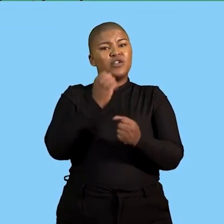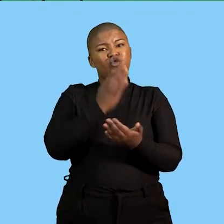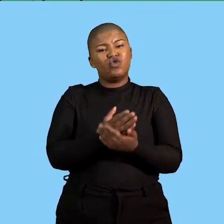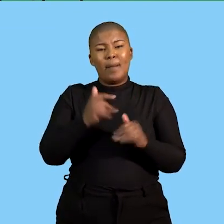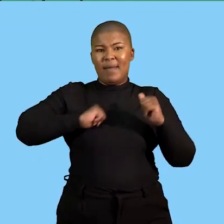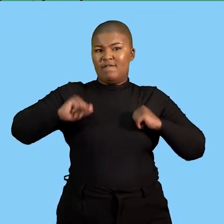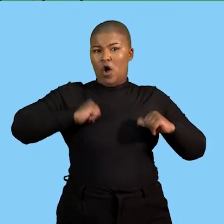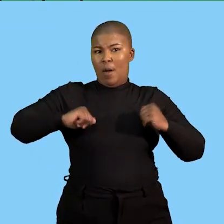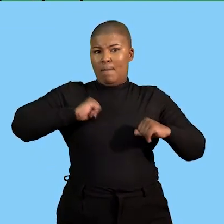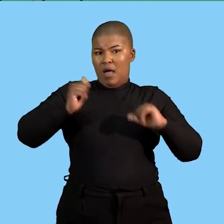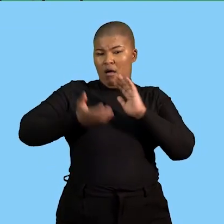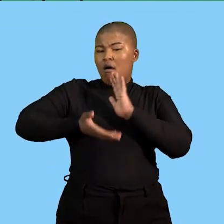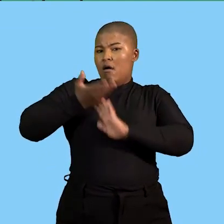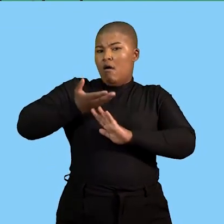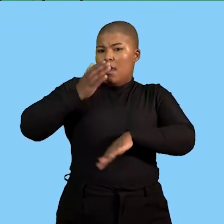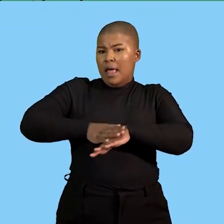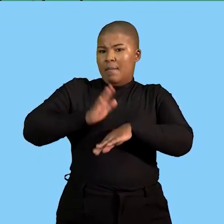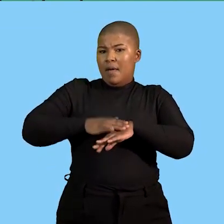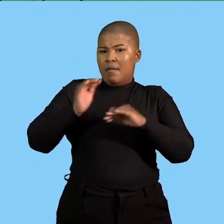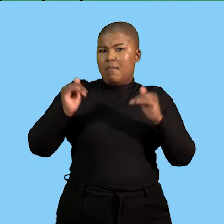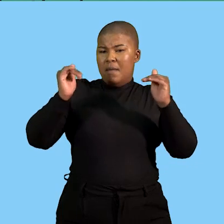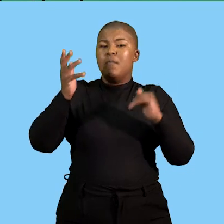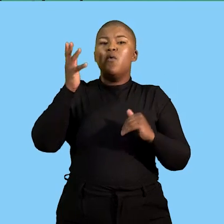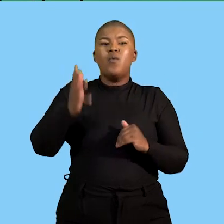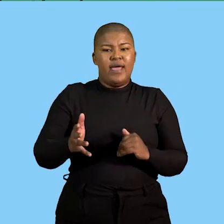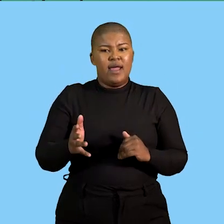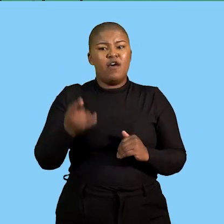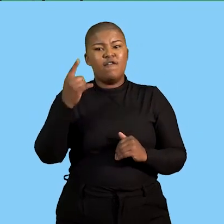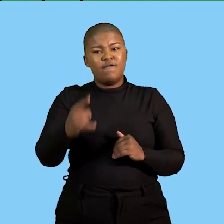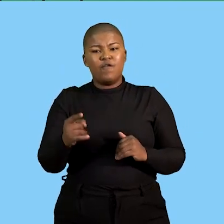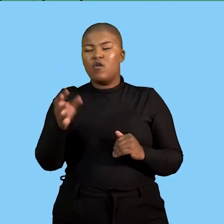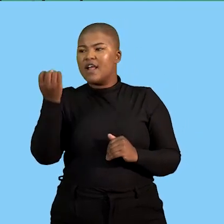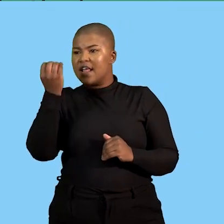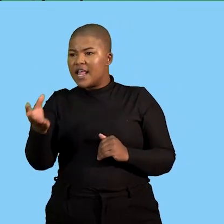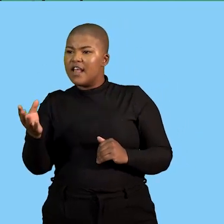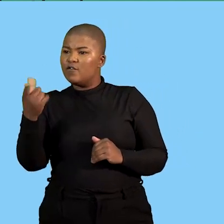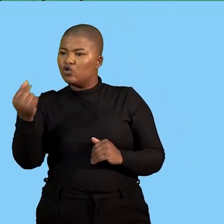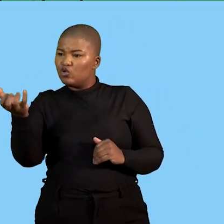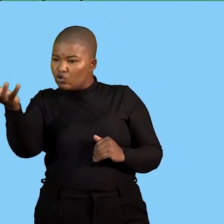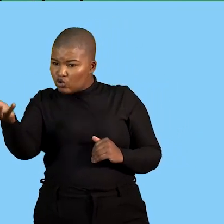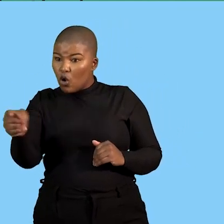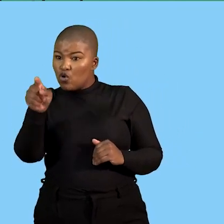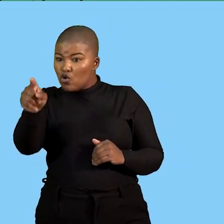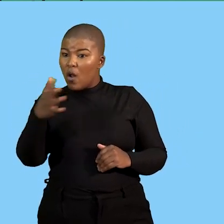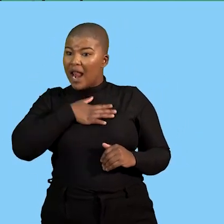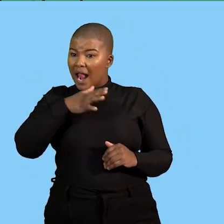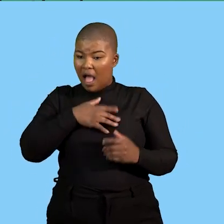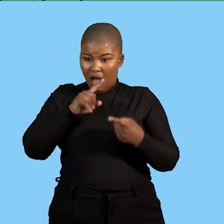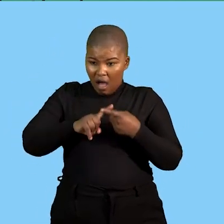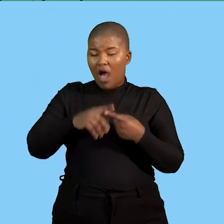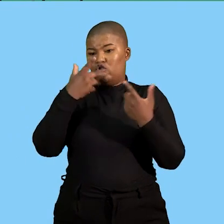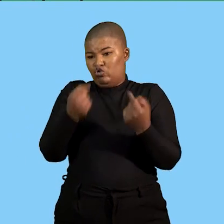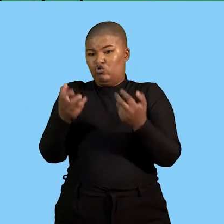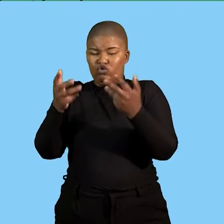the performance according to the allocated task. So the allocation of the task in a team becomes very, very key to